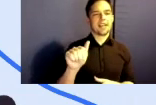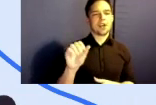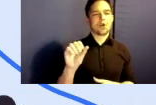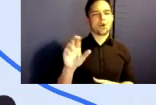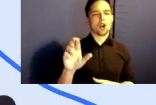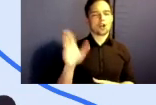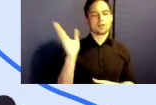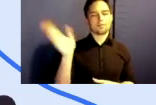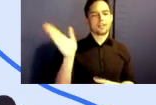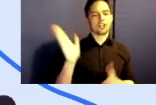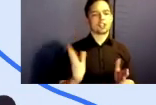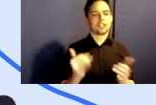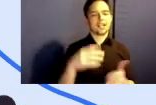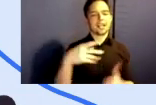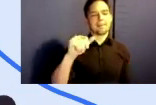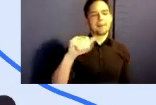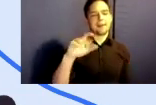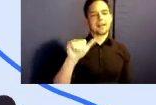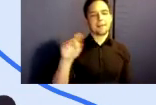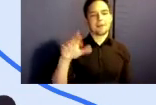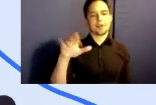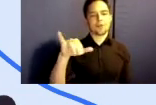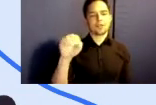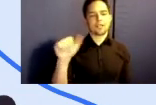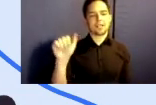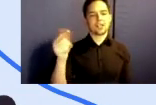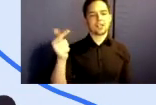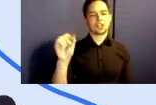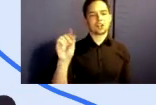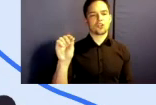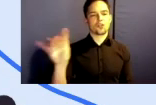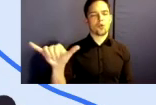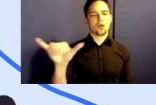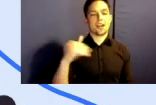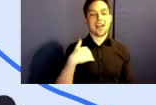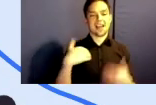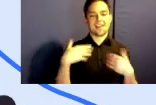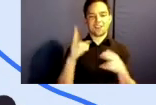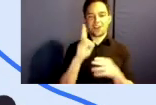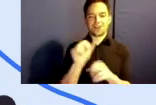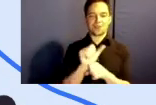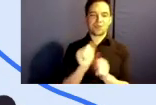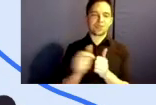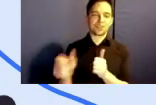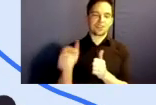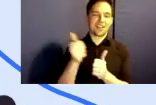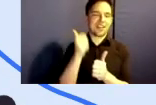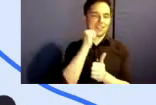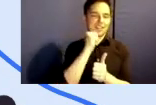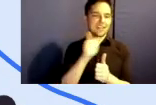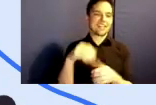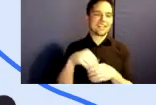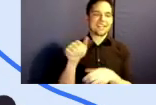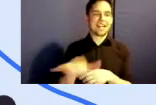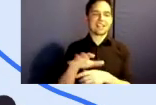Pamela Marie Godoy, and I have the honor to work with her every day here in the Asia Pacific as a member of our